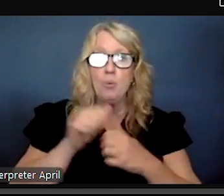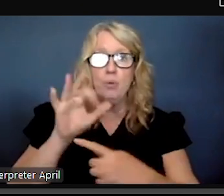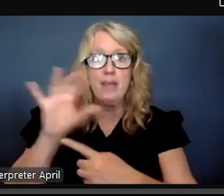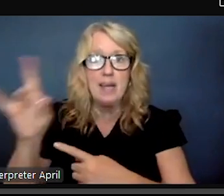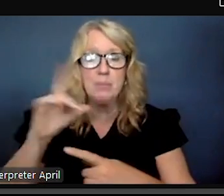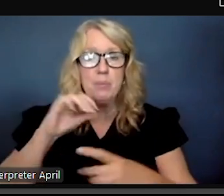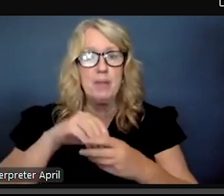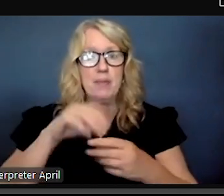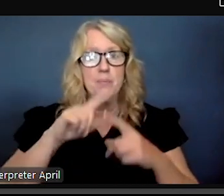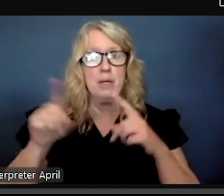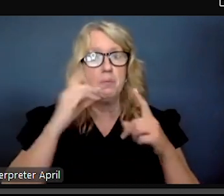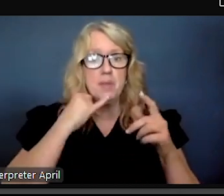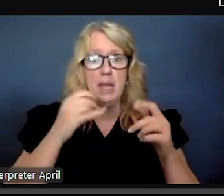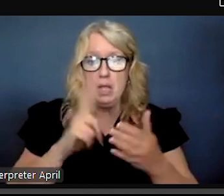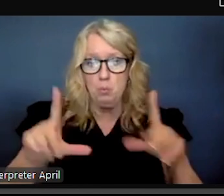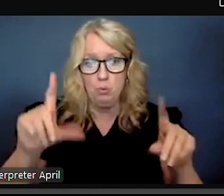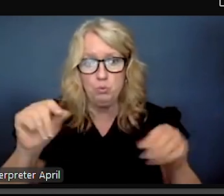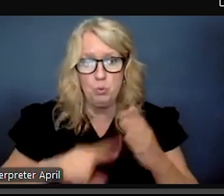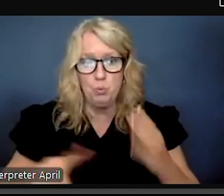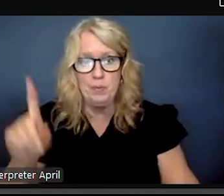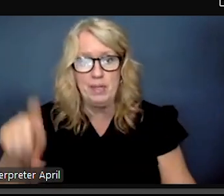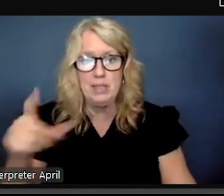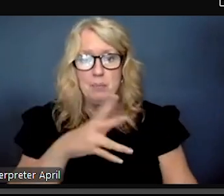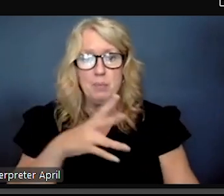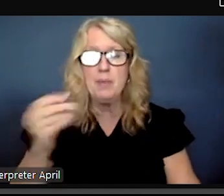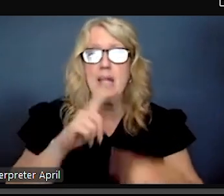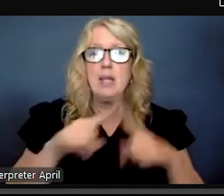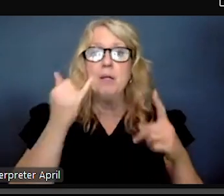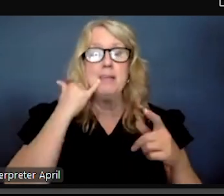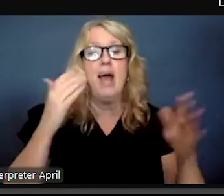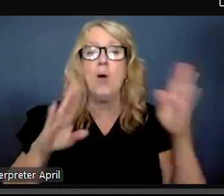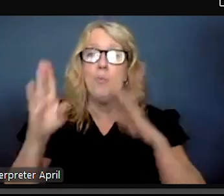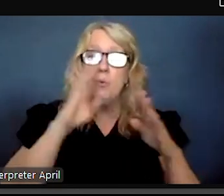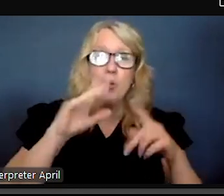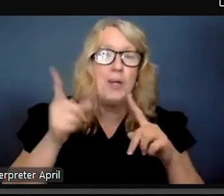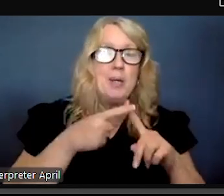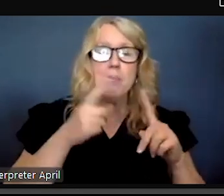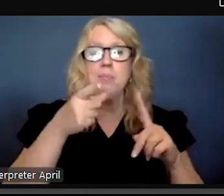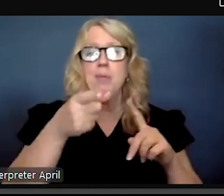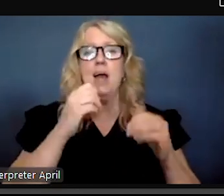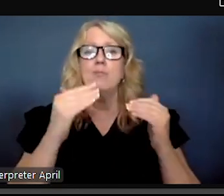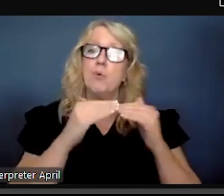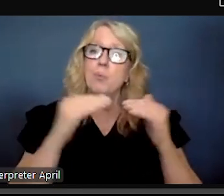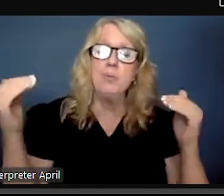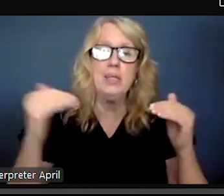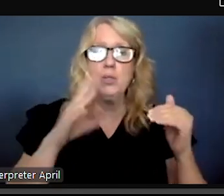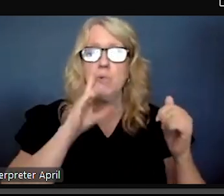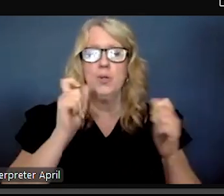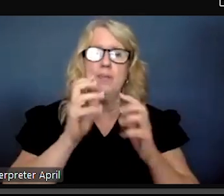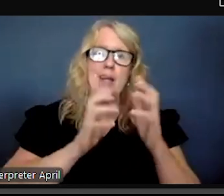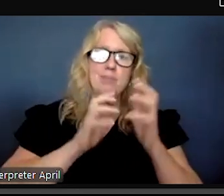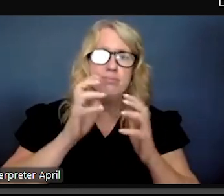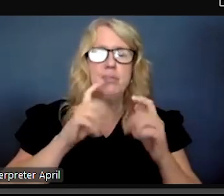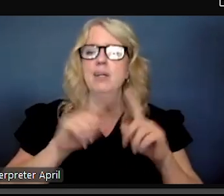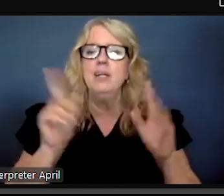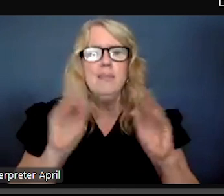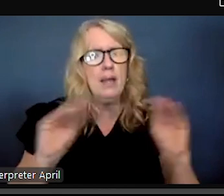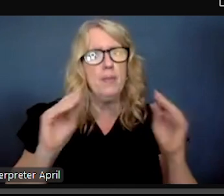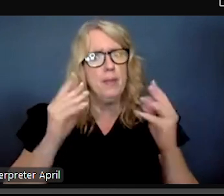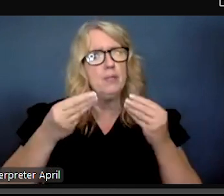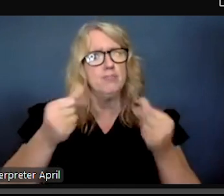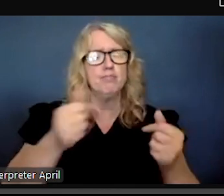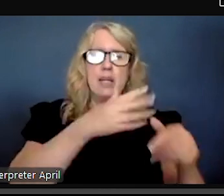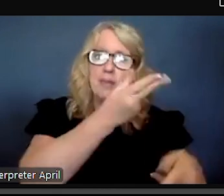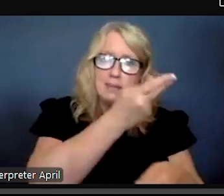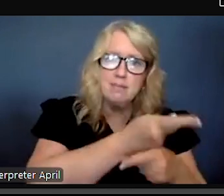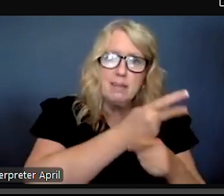internal. They're able to completely do what they need to do without worrying about stepping on anything when it comes to peer. And peer is able to do exactly what peer needs to do when it comes